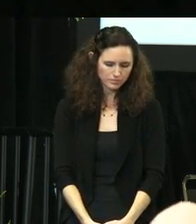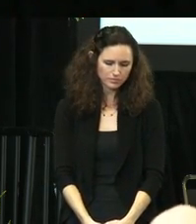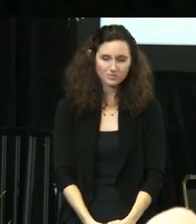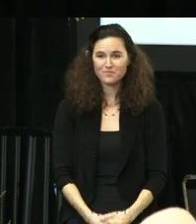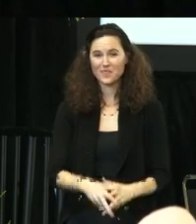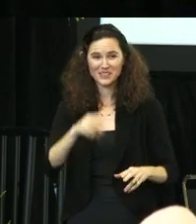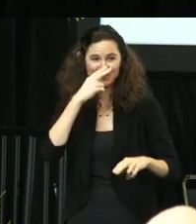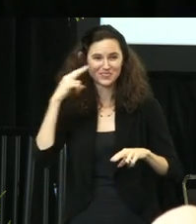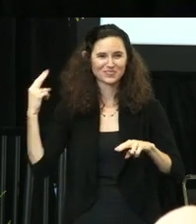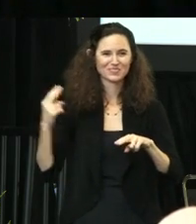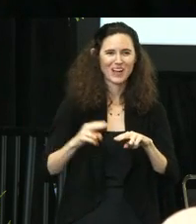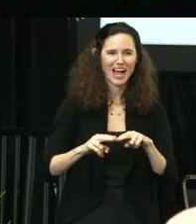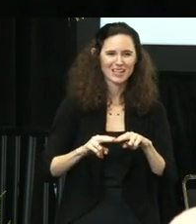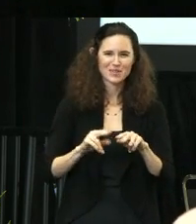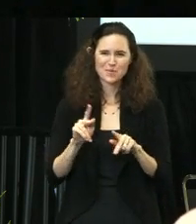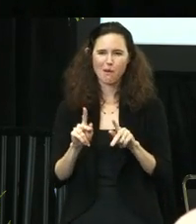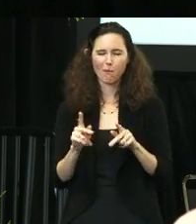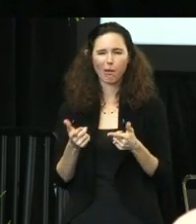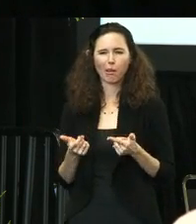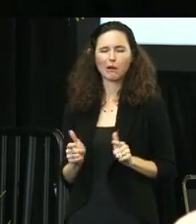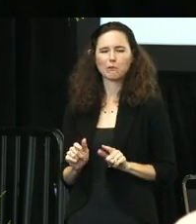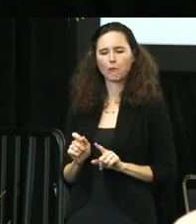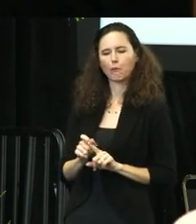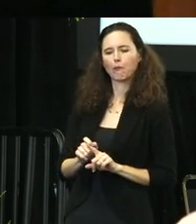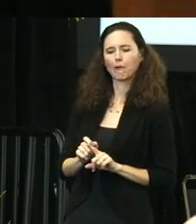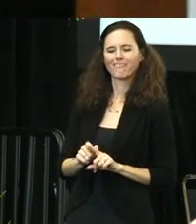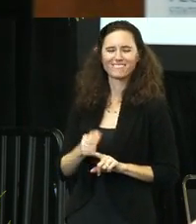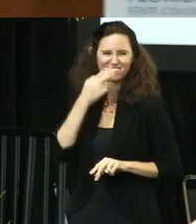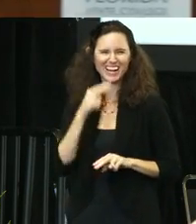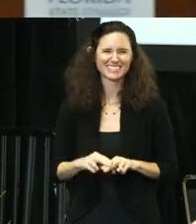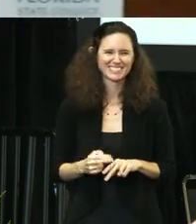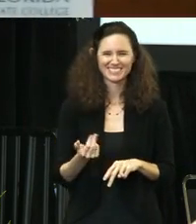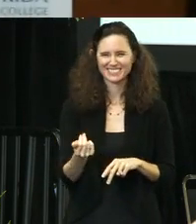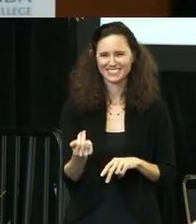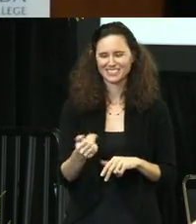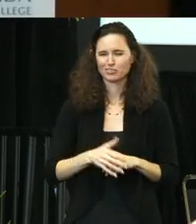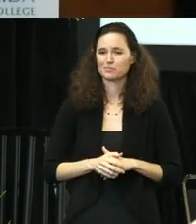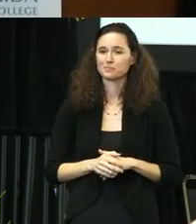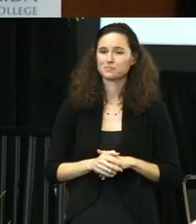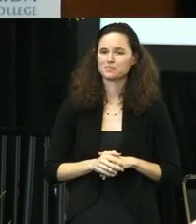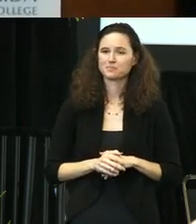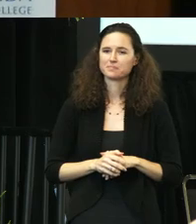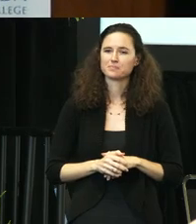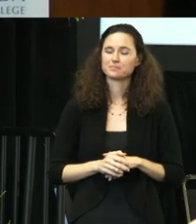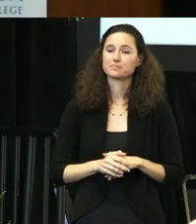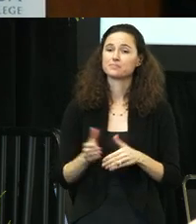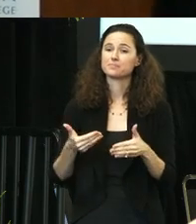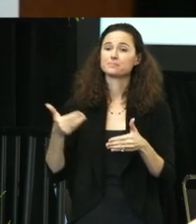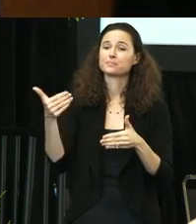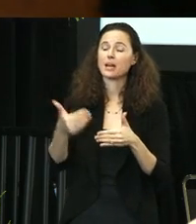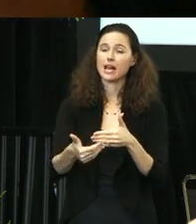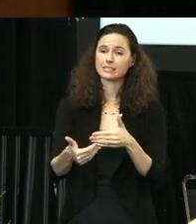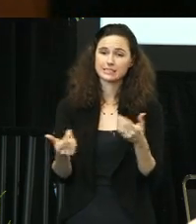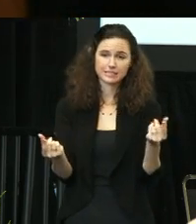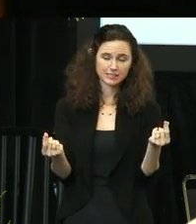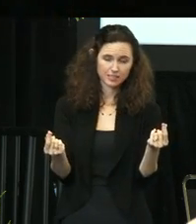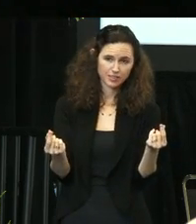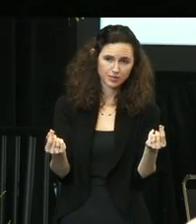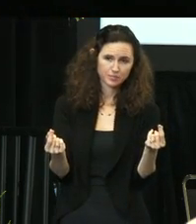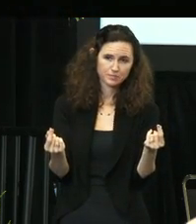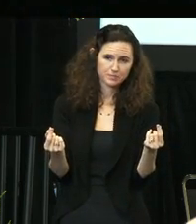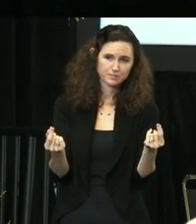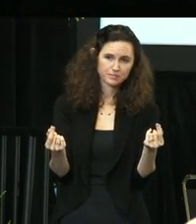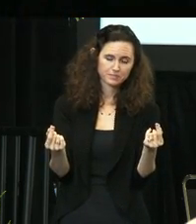It's fun when people let you make a little fun of them. It lightens the mood a little bit. So what I'd like to do next is